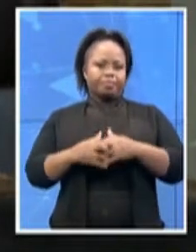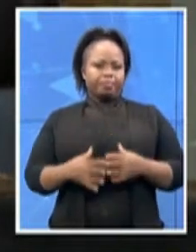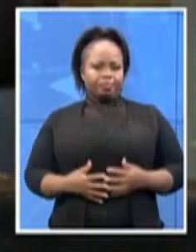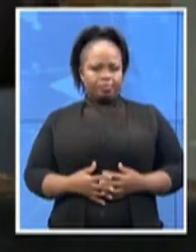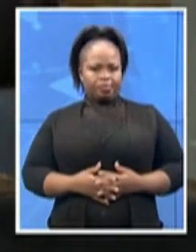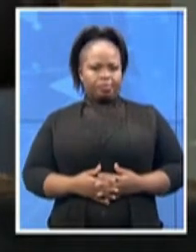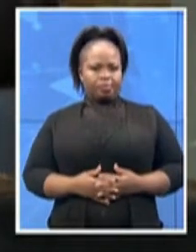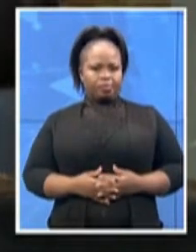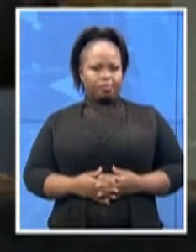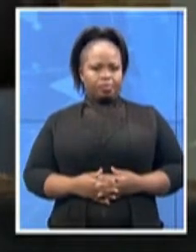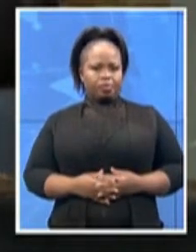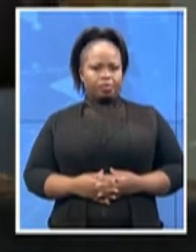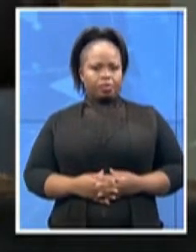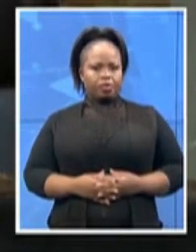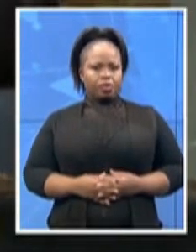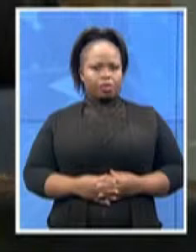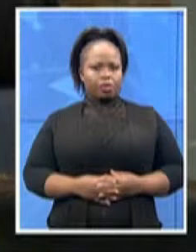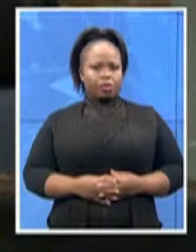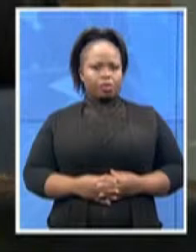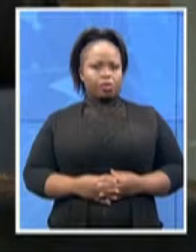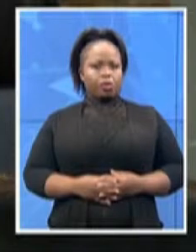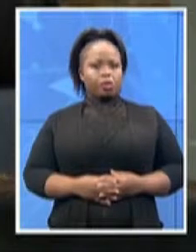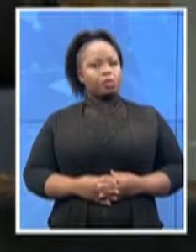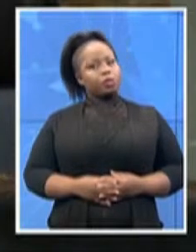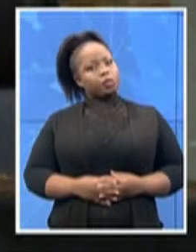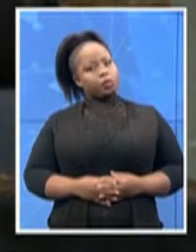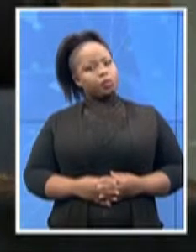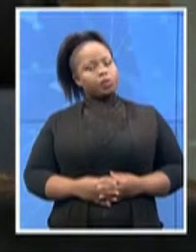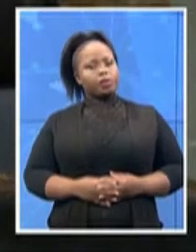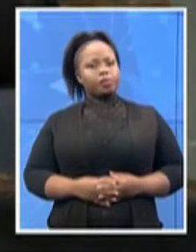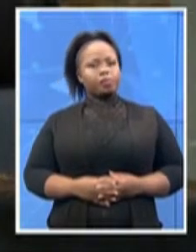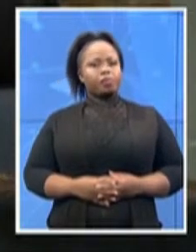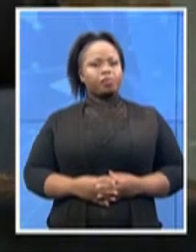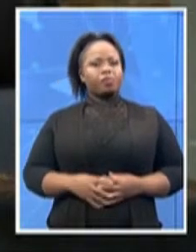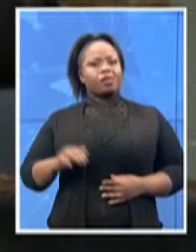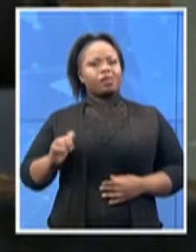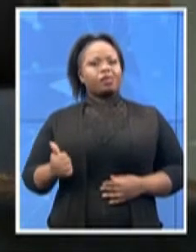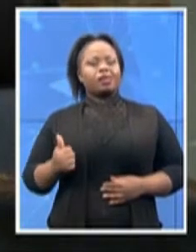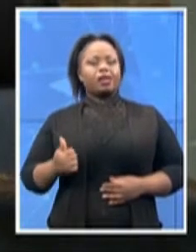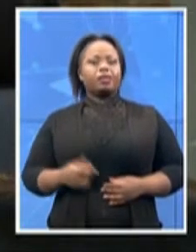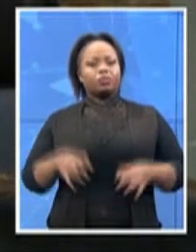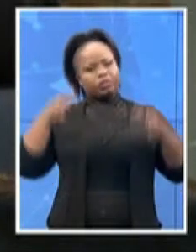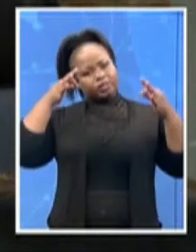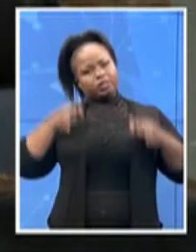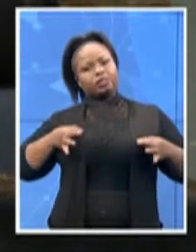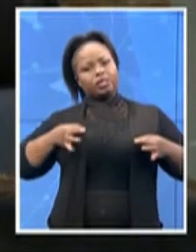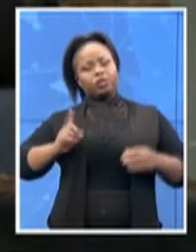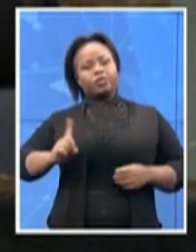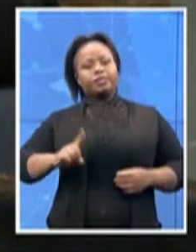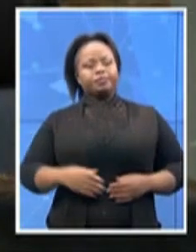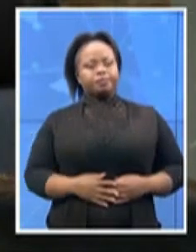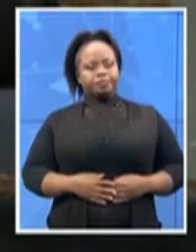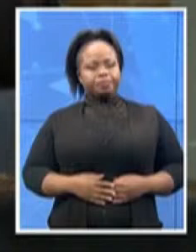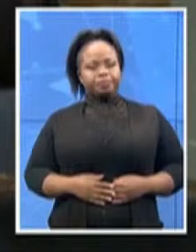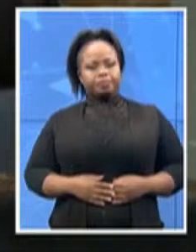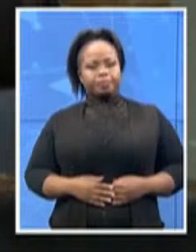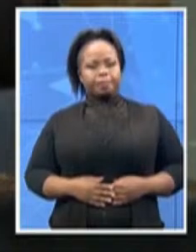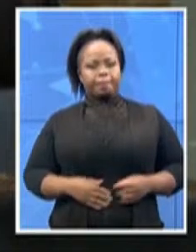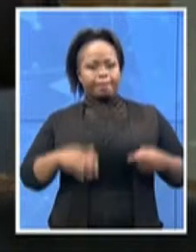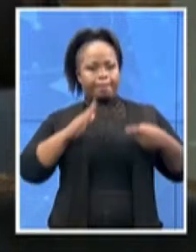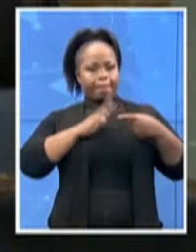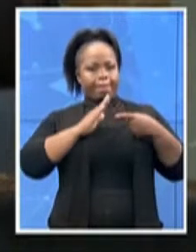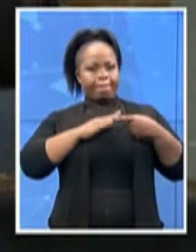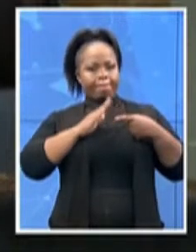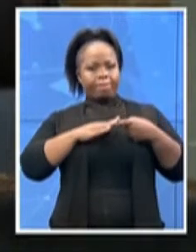In the result, the following order is made. 1. Leave to appeal is granted.